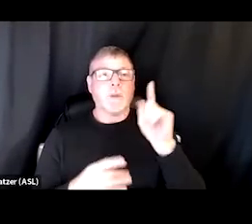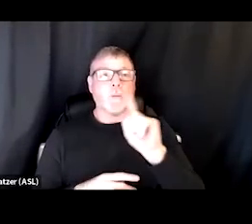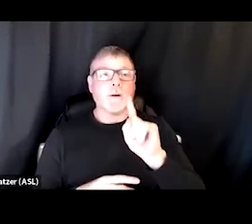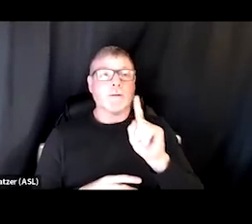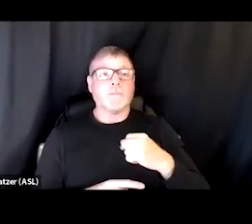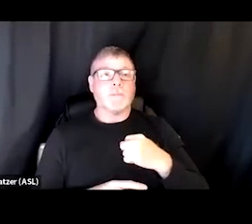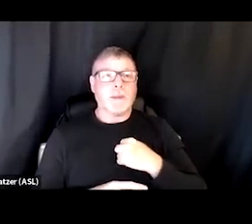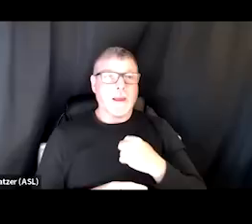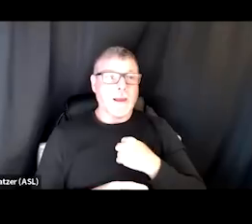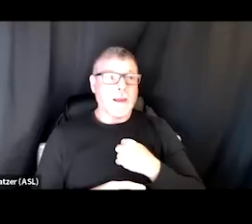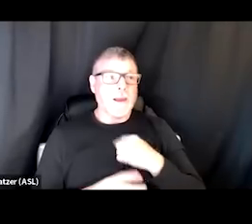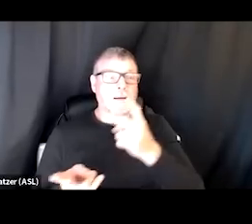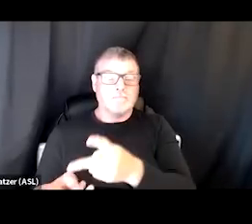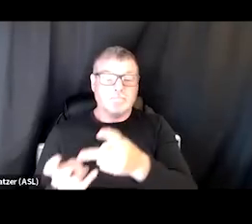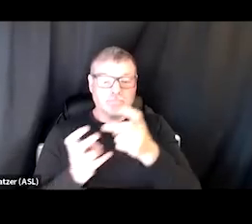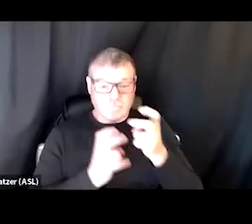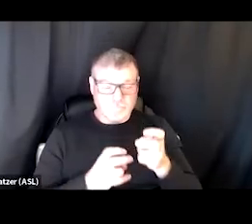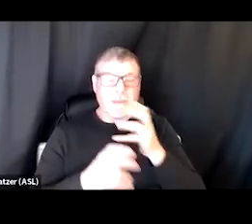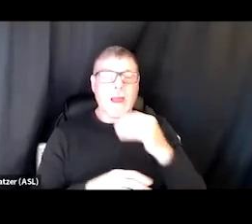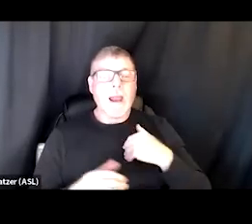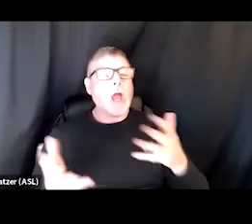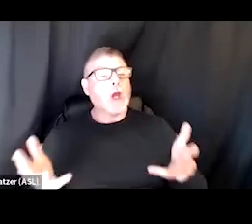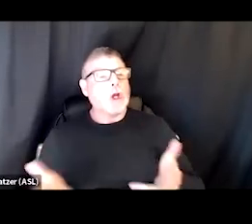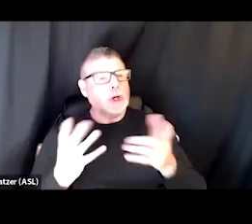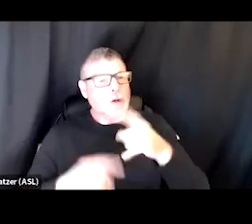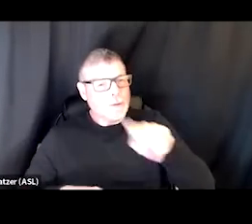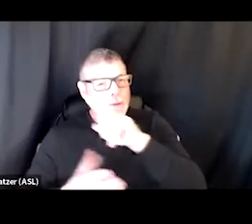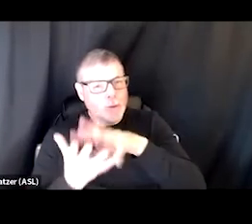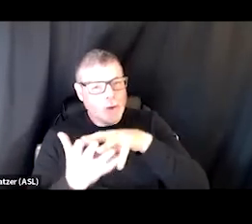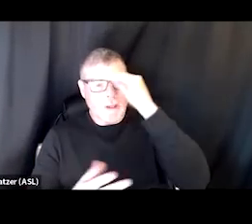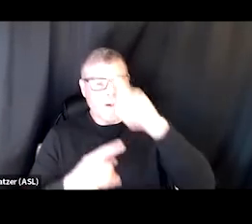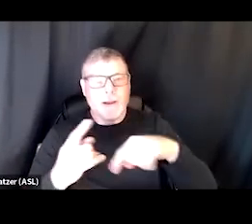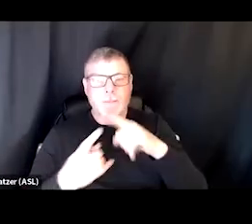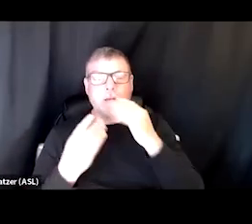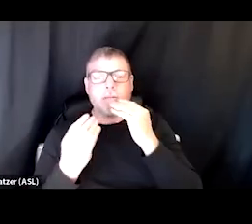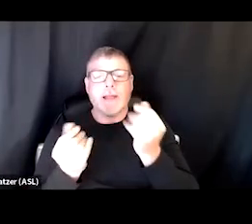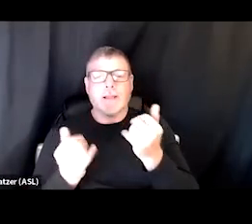I pulled this from, and then also encourage you to take time to learn about the land where